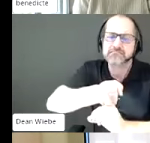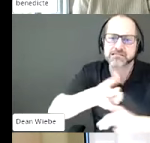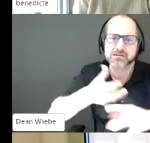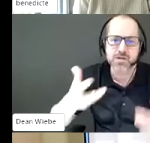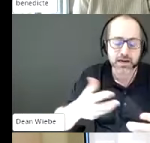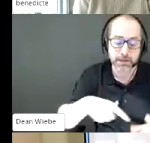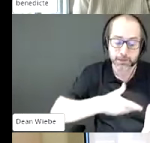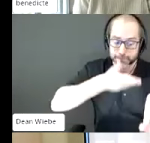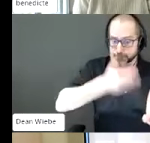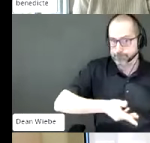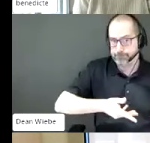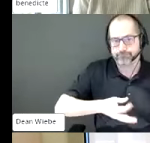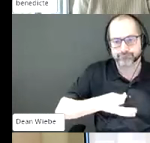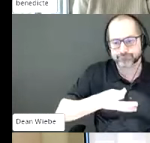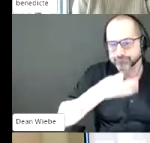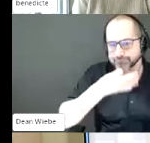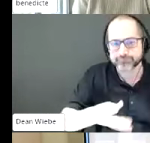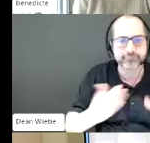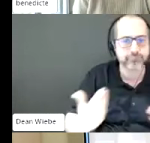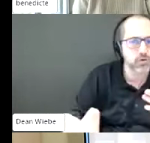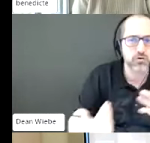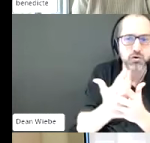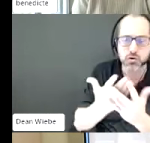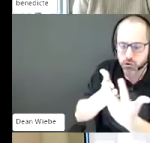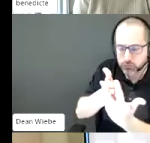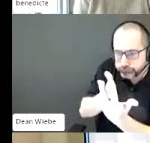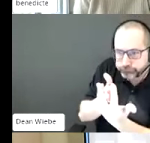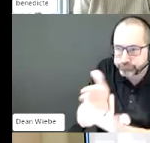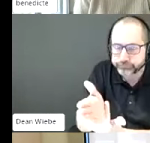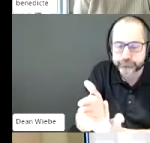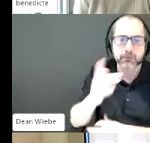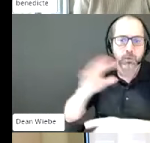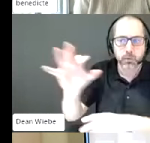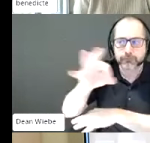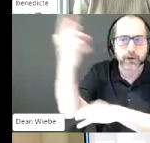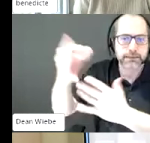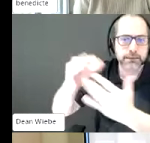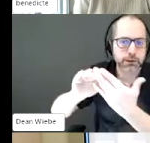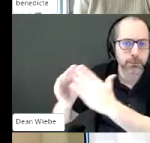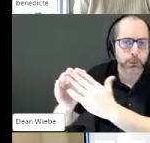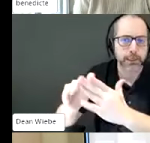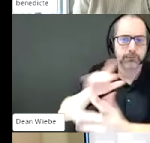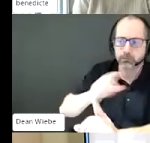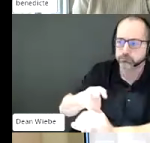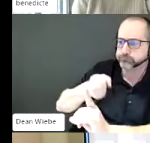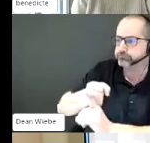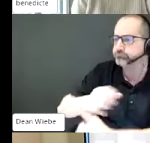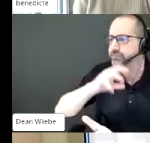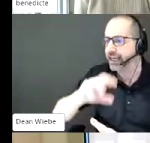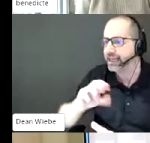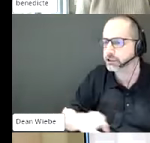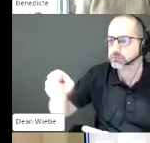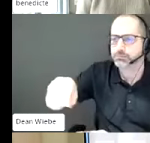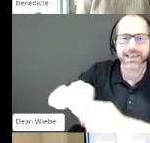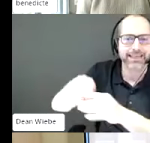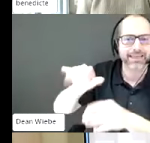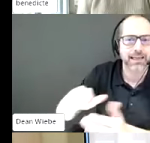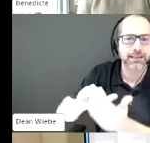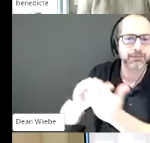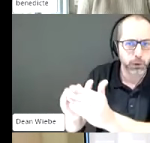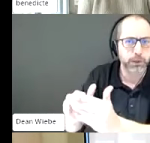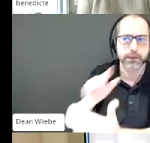particularly broken new ground in the Francophone community about the ageism that is experienced in that community.